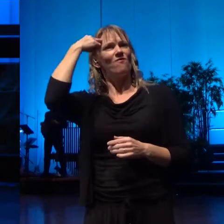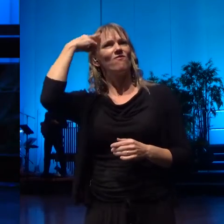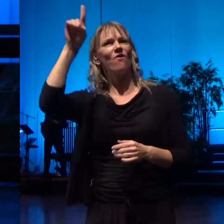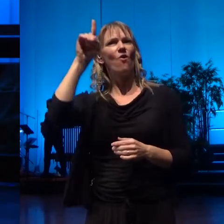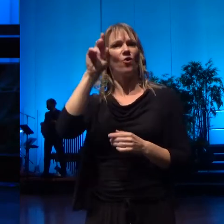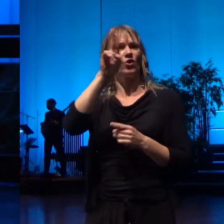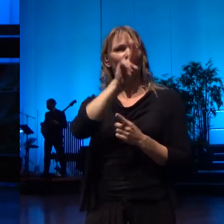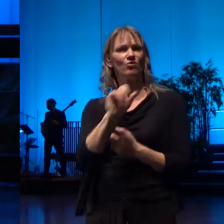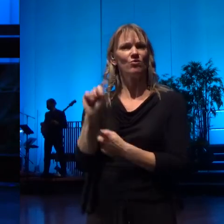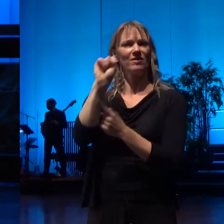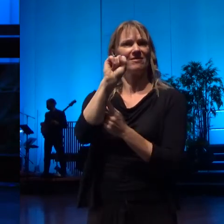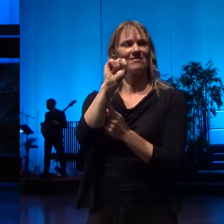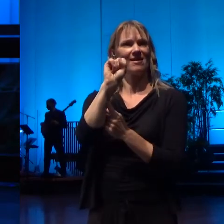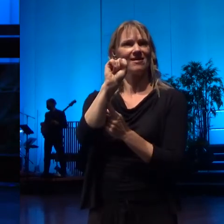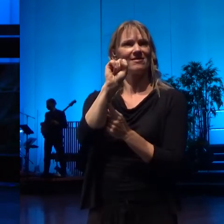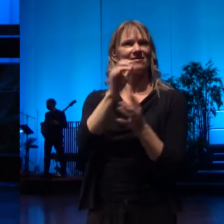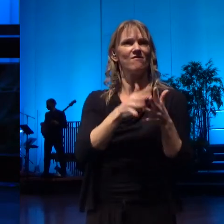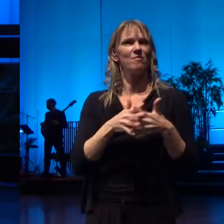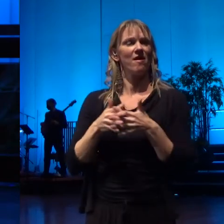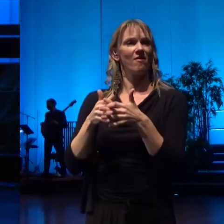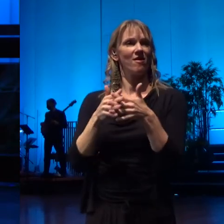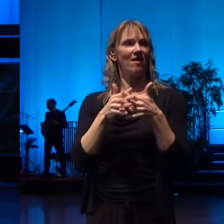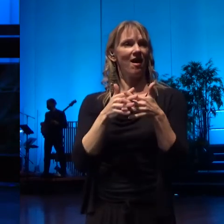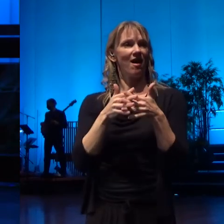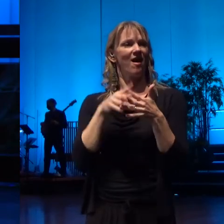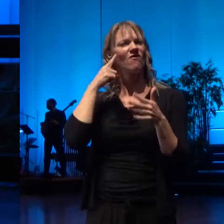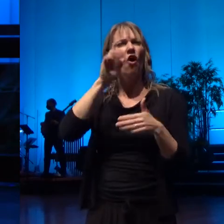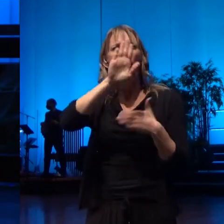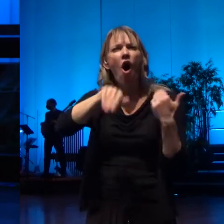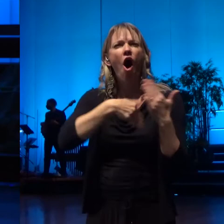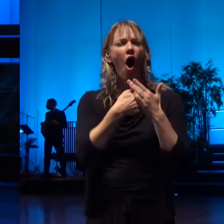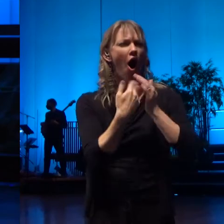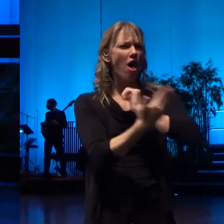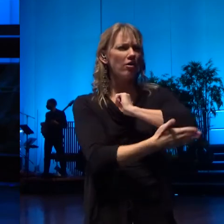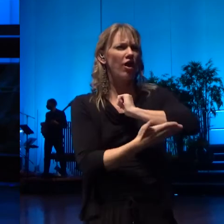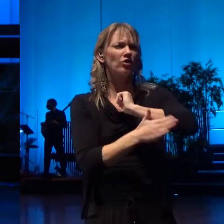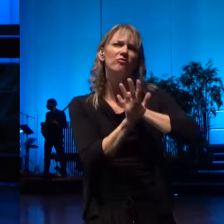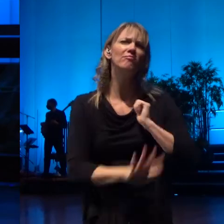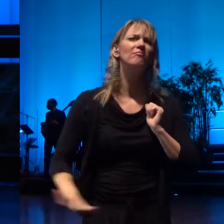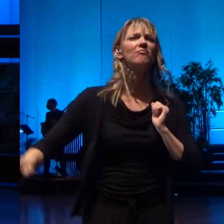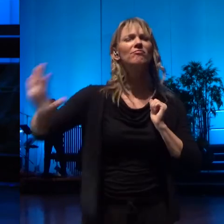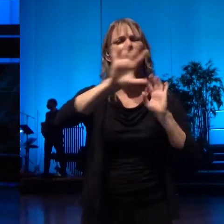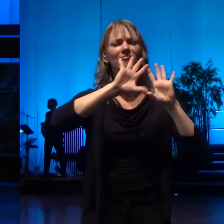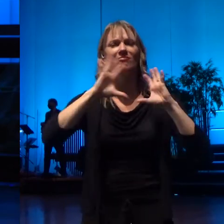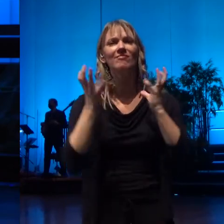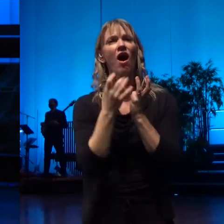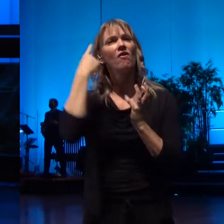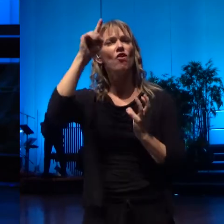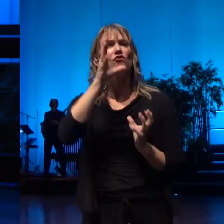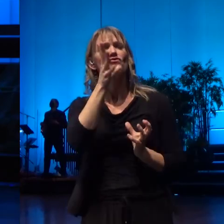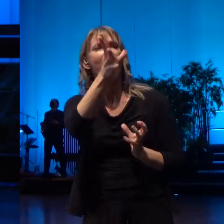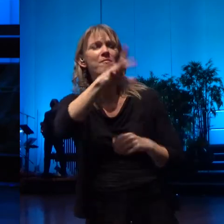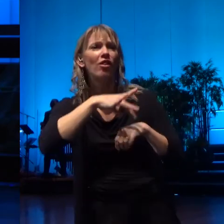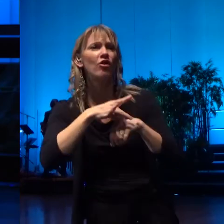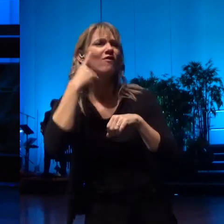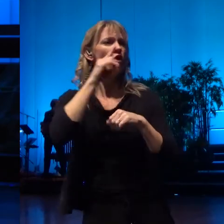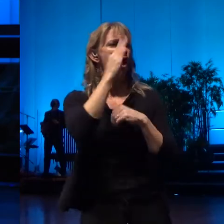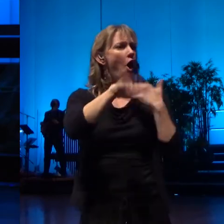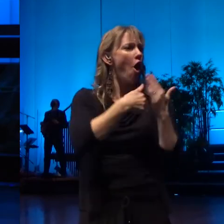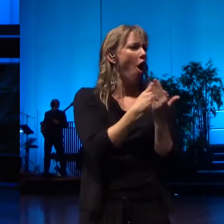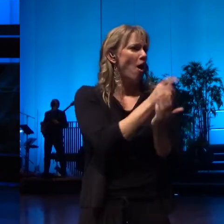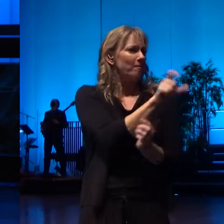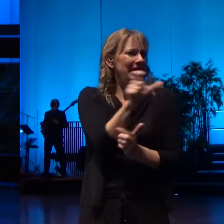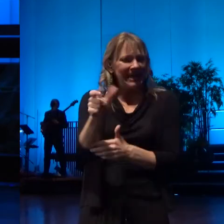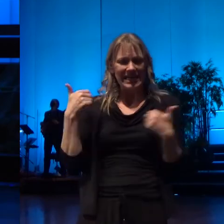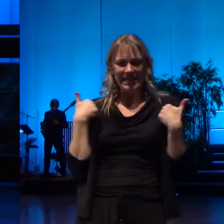United States of America, for all countries upon the globe, for Grandmother Earth, for all beings